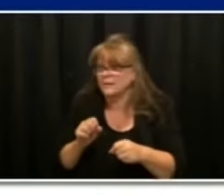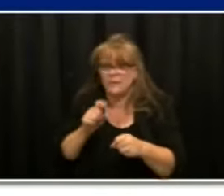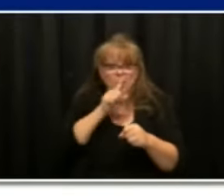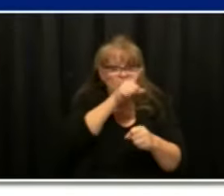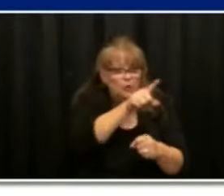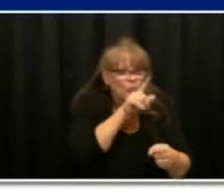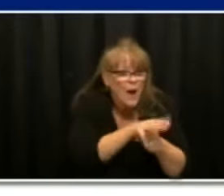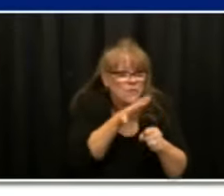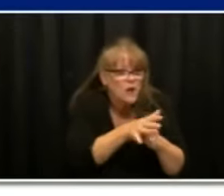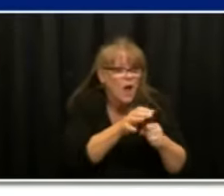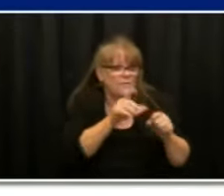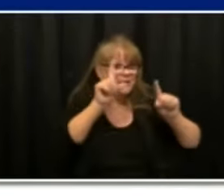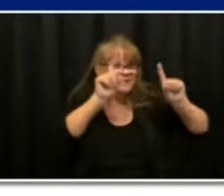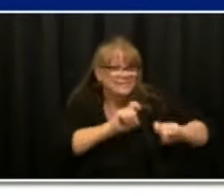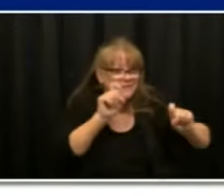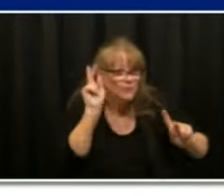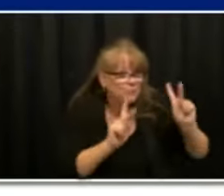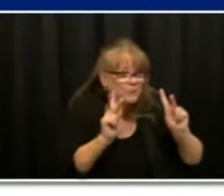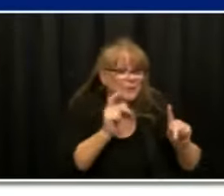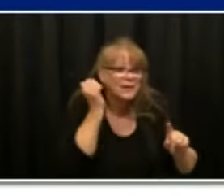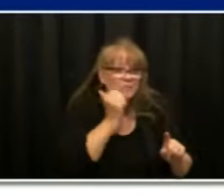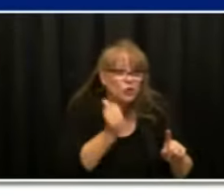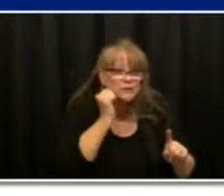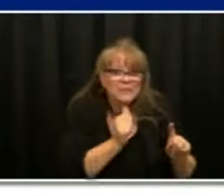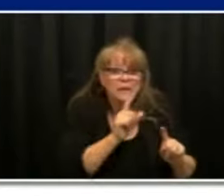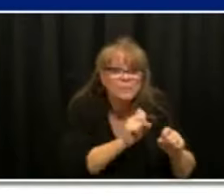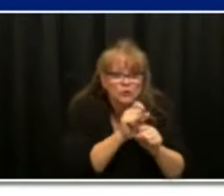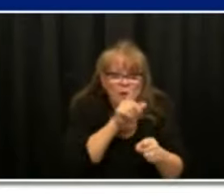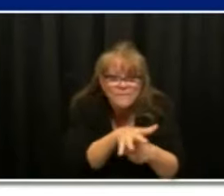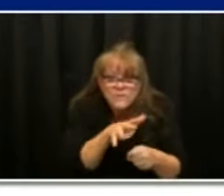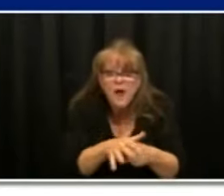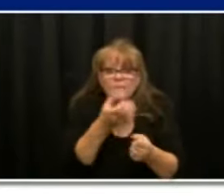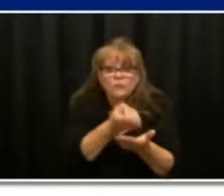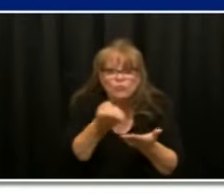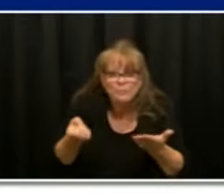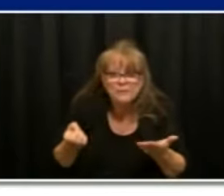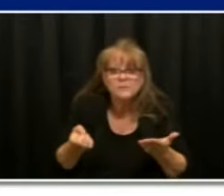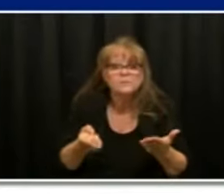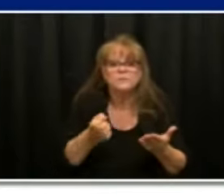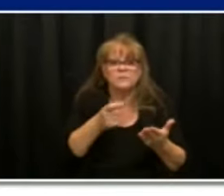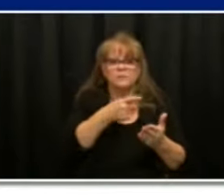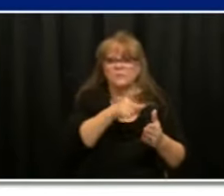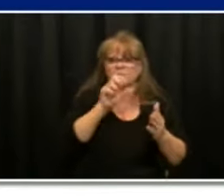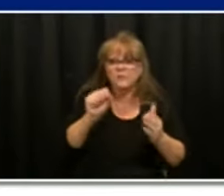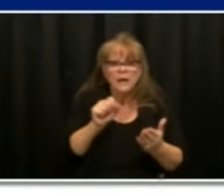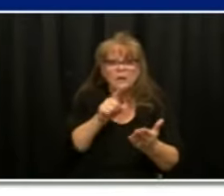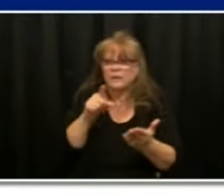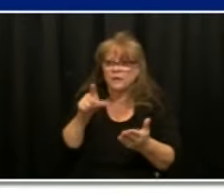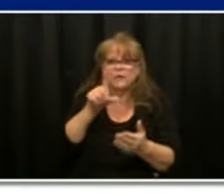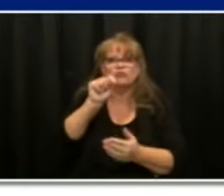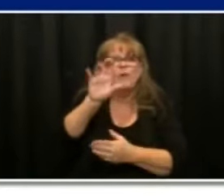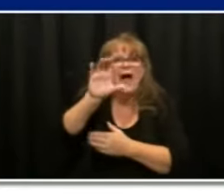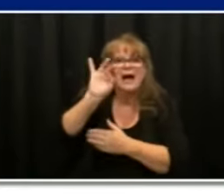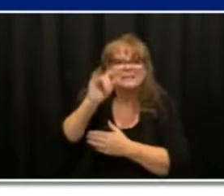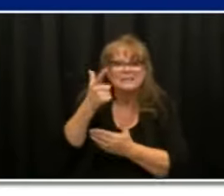capacity plan for case investigation and contact tracing, as well as the ability to provide testing for close